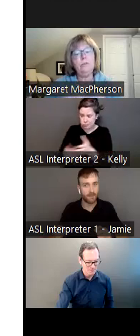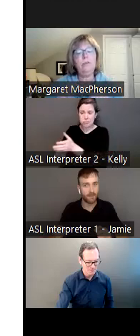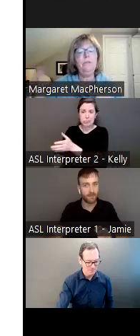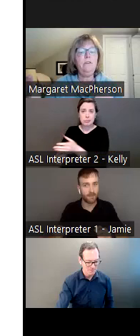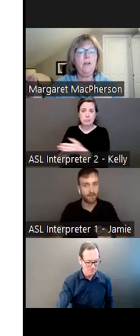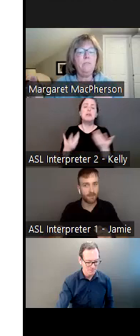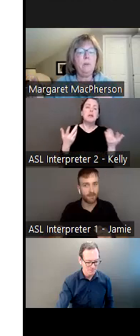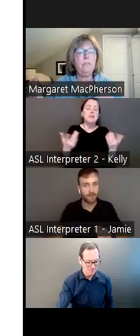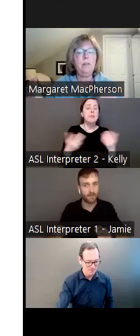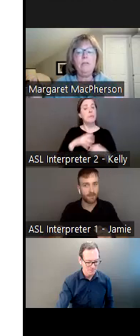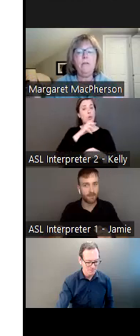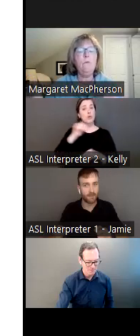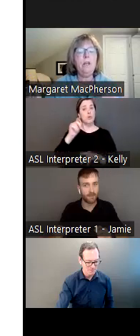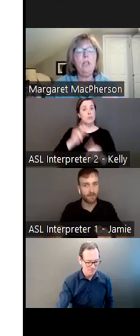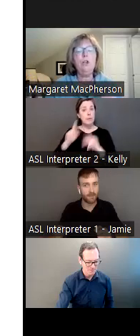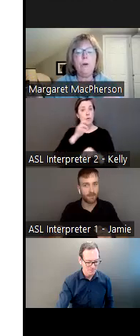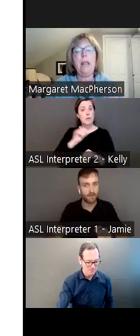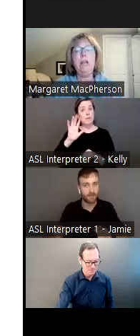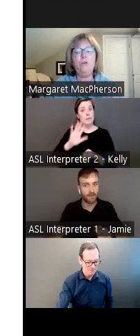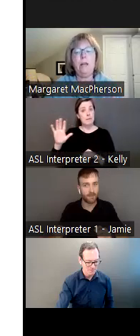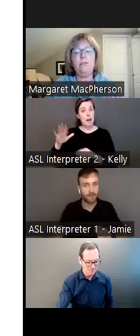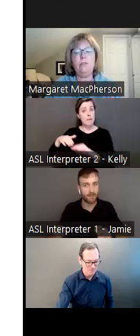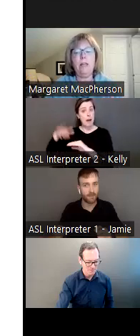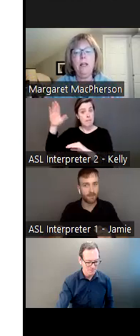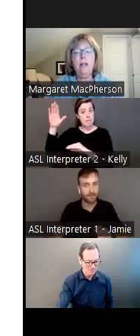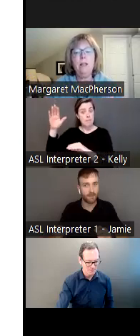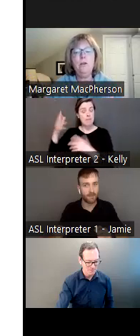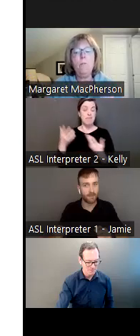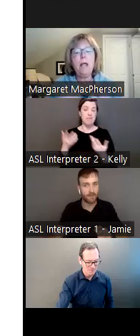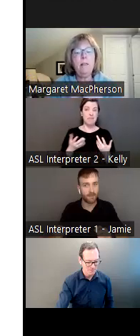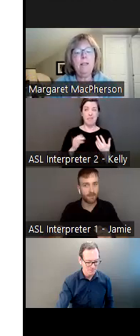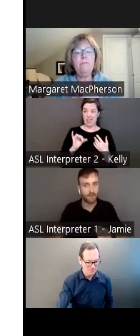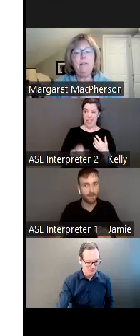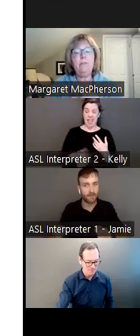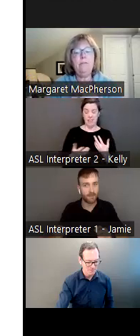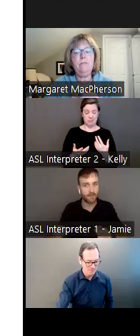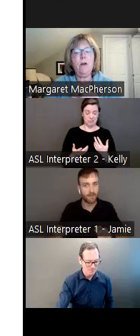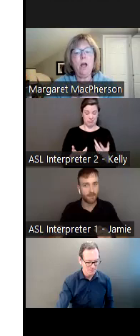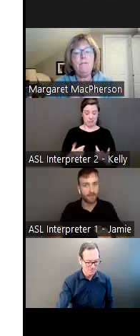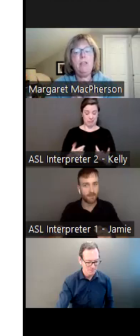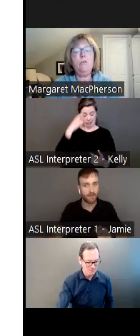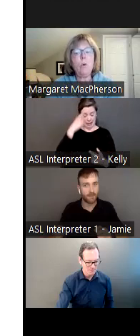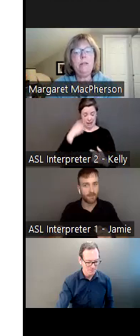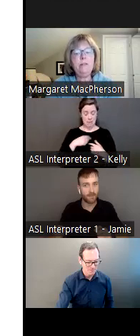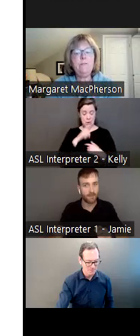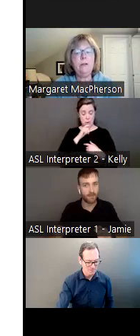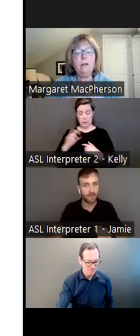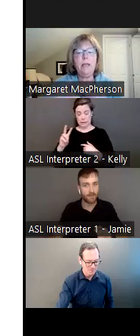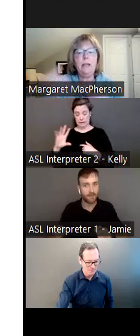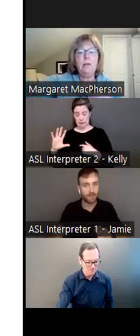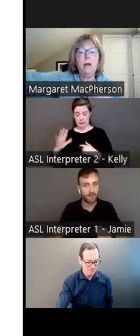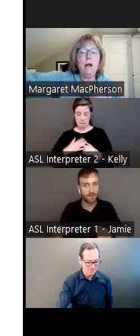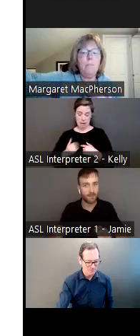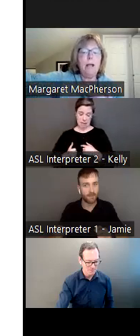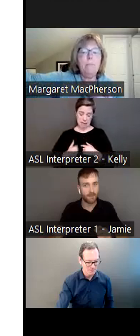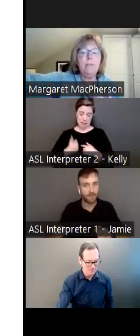people, so you see 55 plus, that's a 40-year age range. Like, my life at 65 is quite different